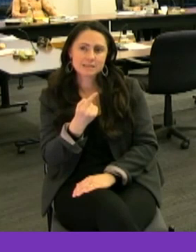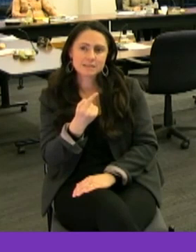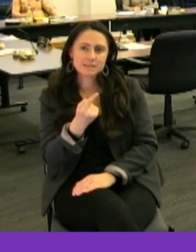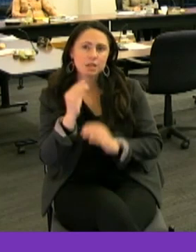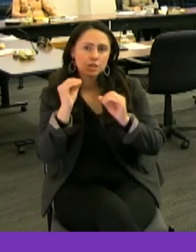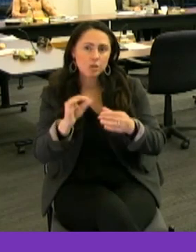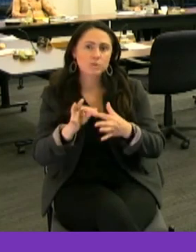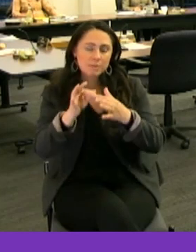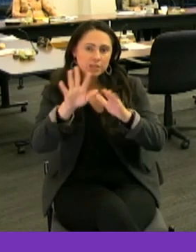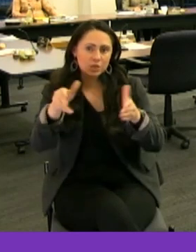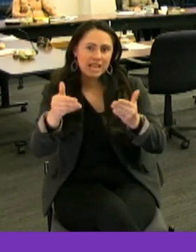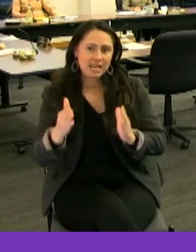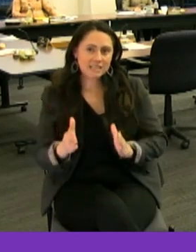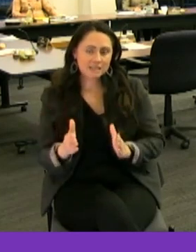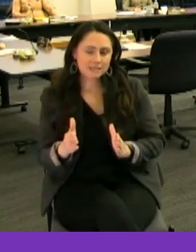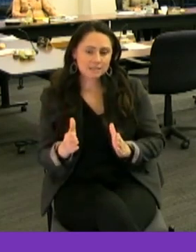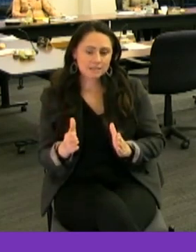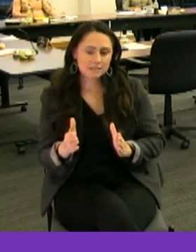No special guests.